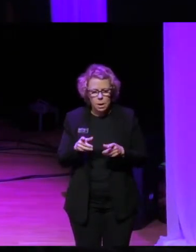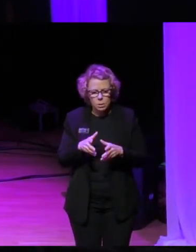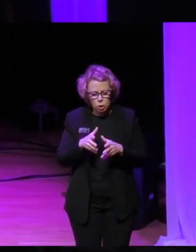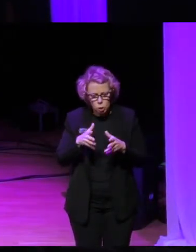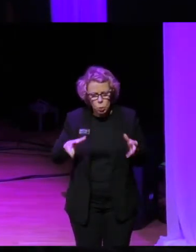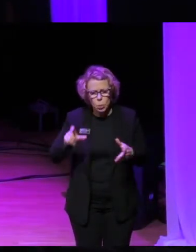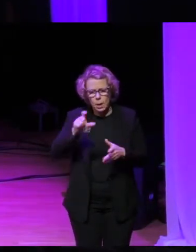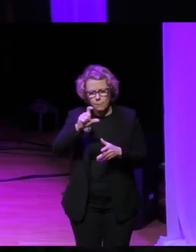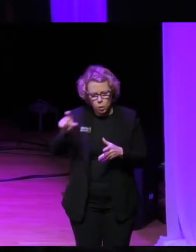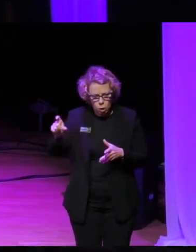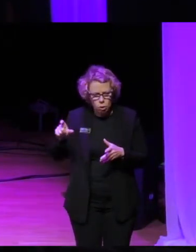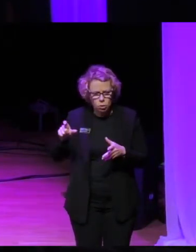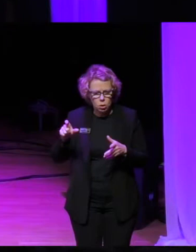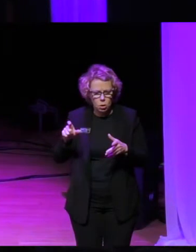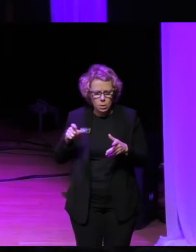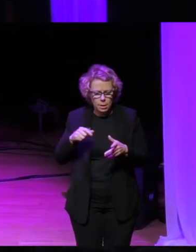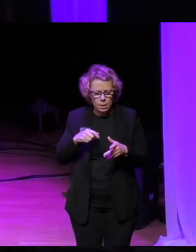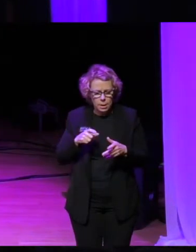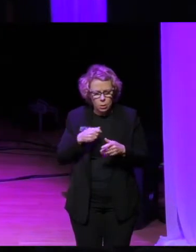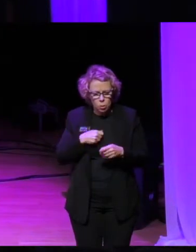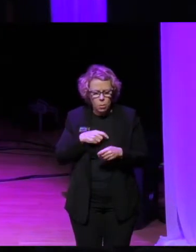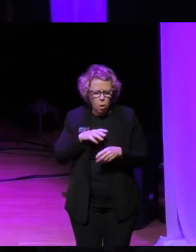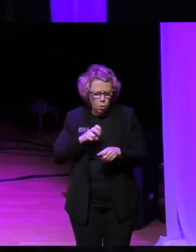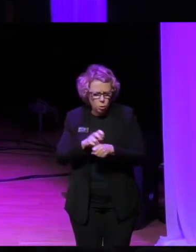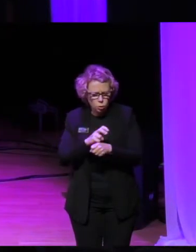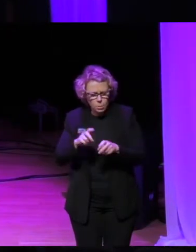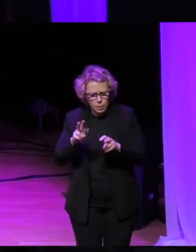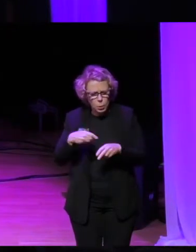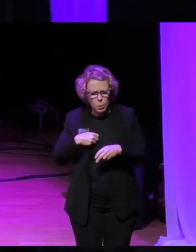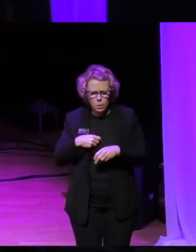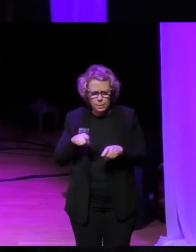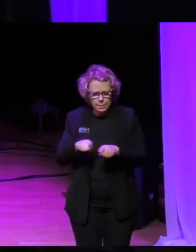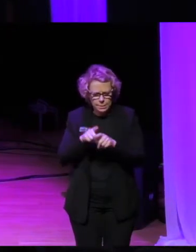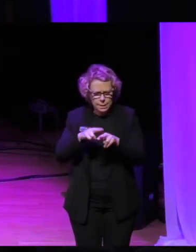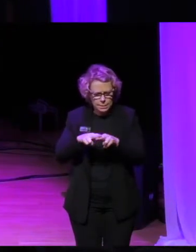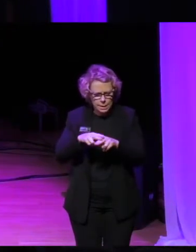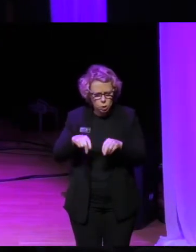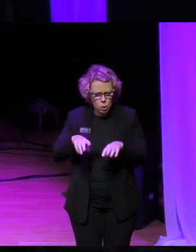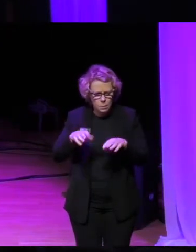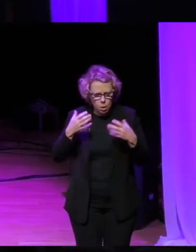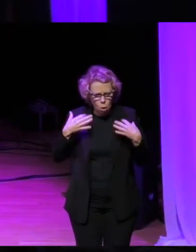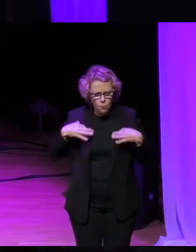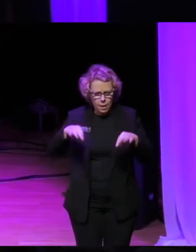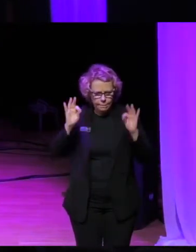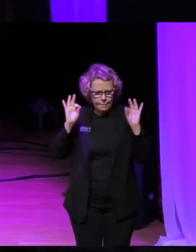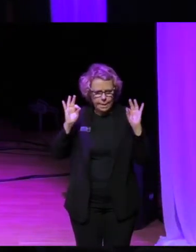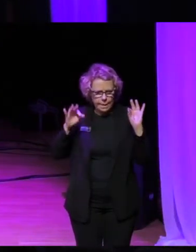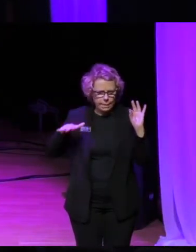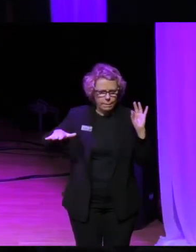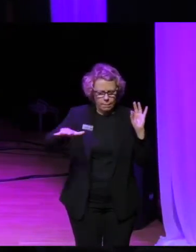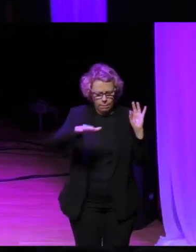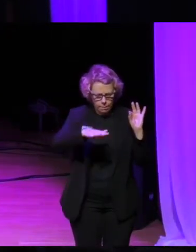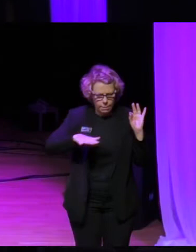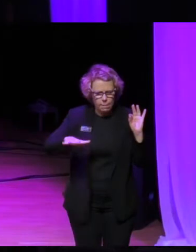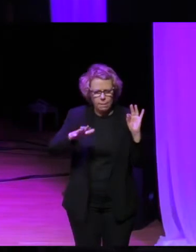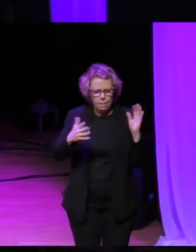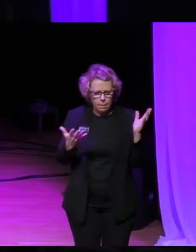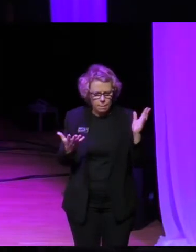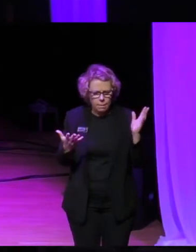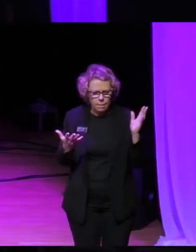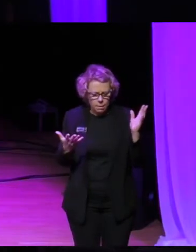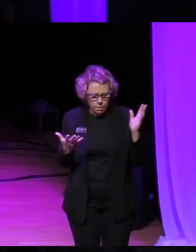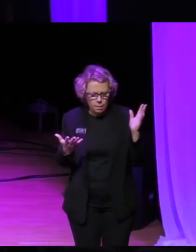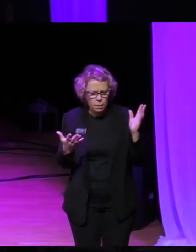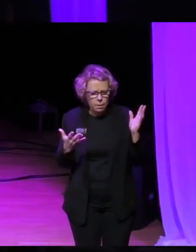that the pressures on them from government to censor or take things down will lead